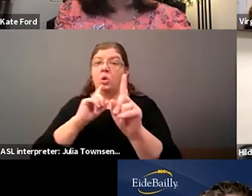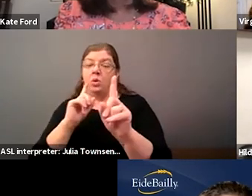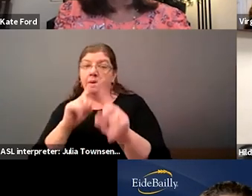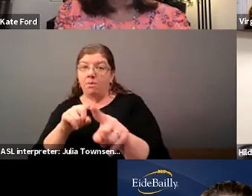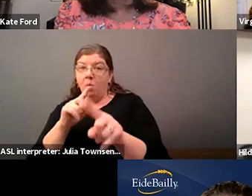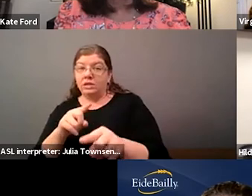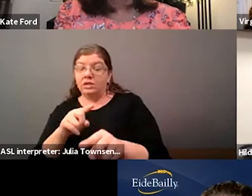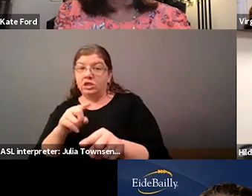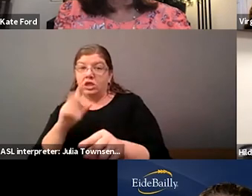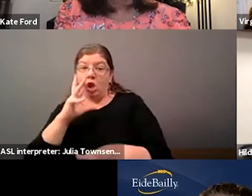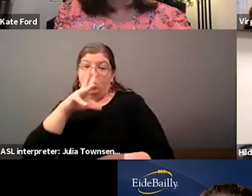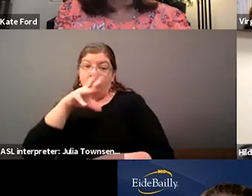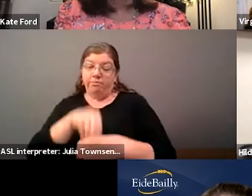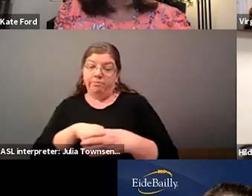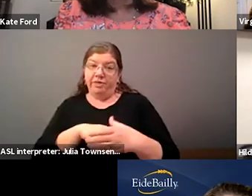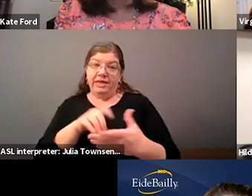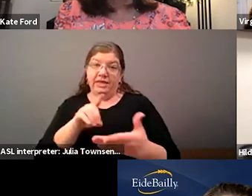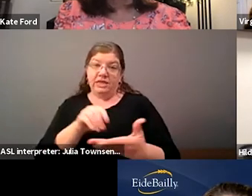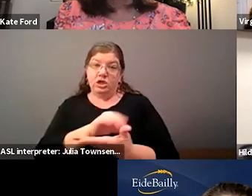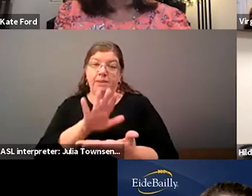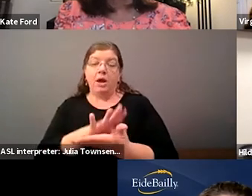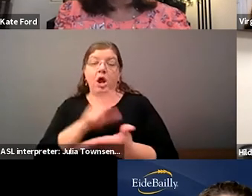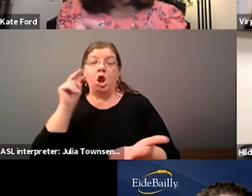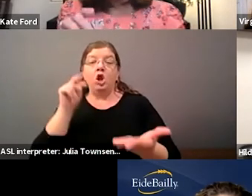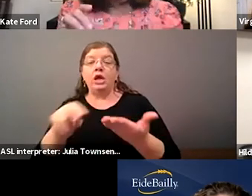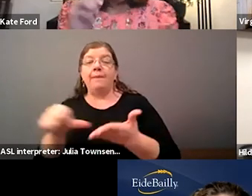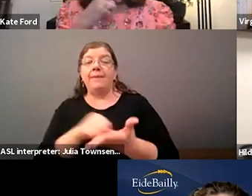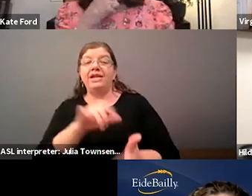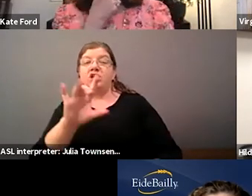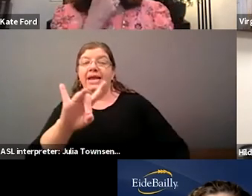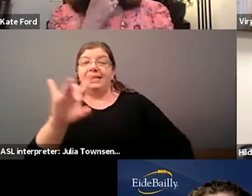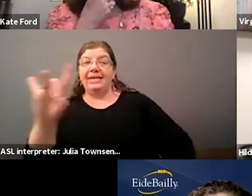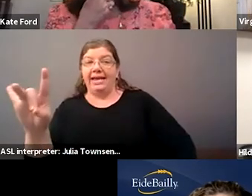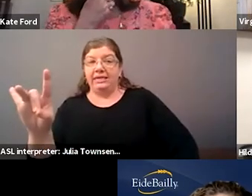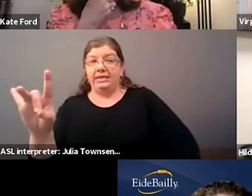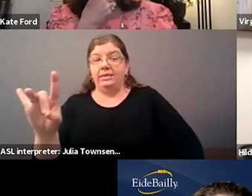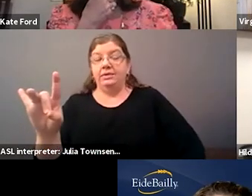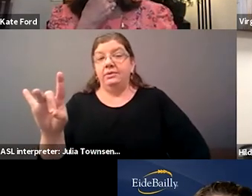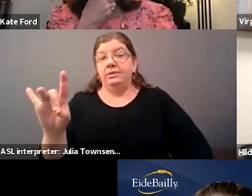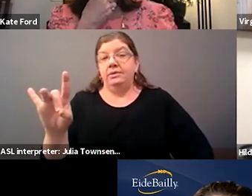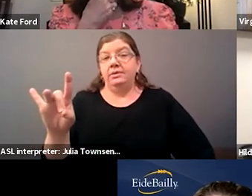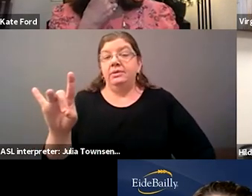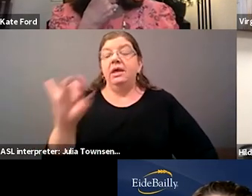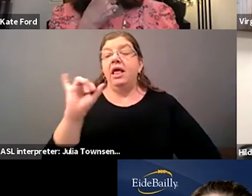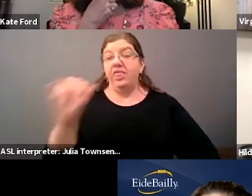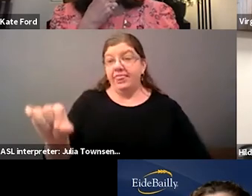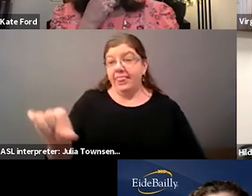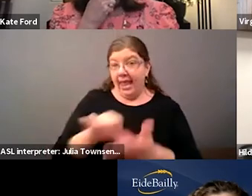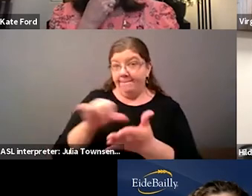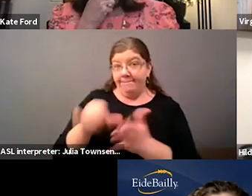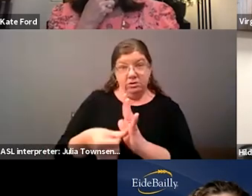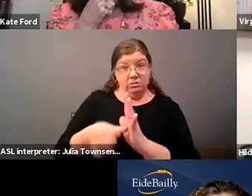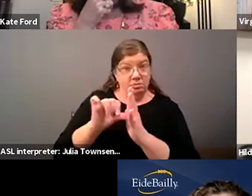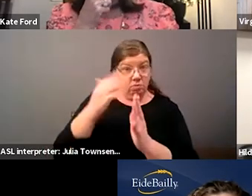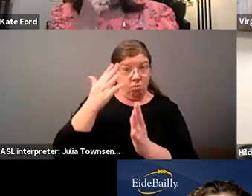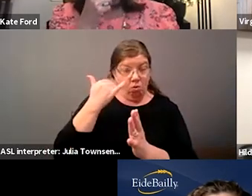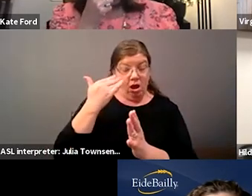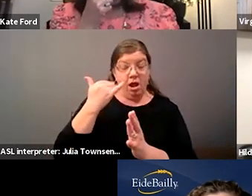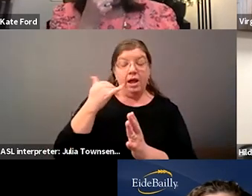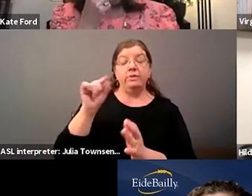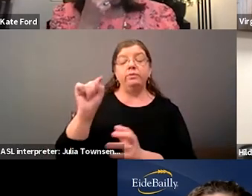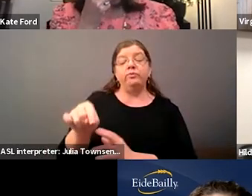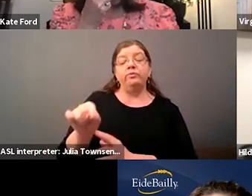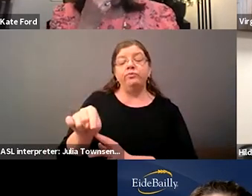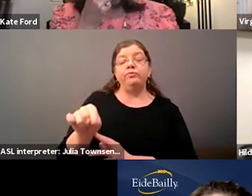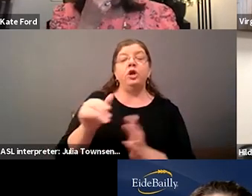embedded in this document uh to page 88 and the only reason i want to bring you to this page is because you know it